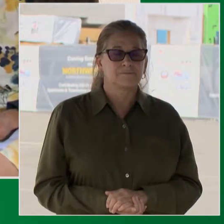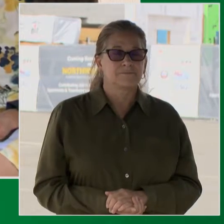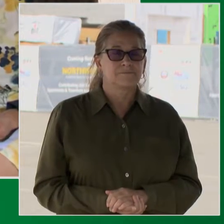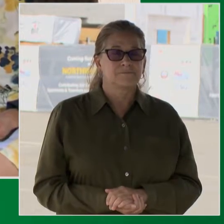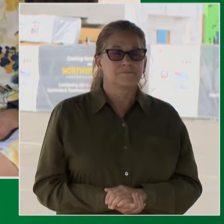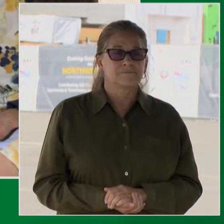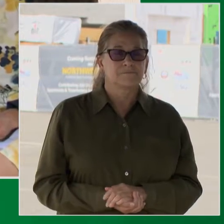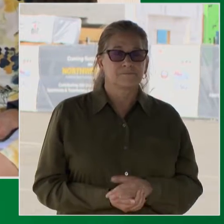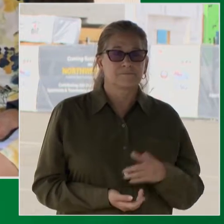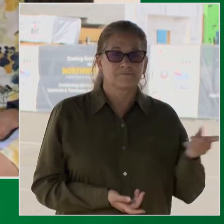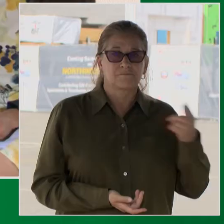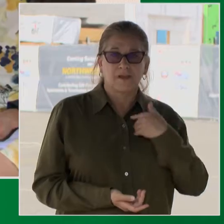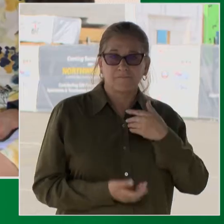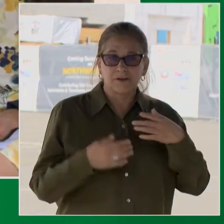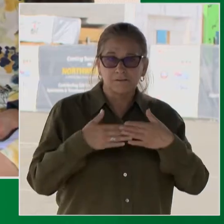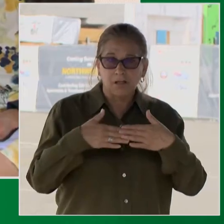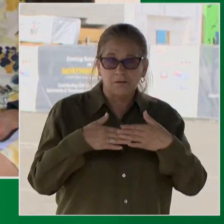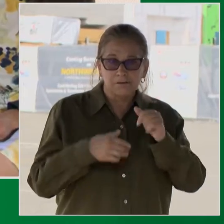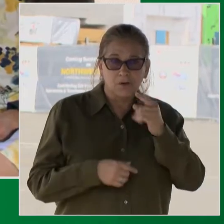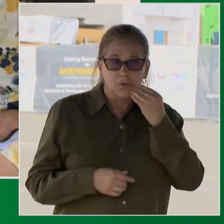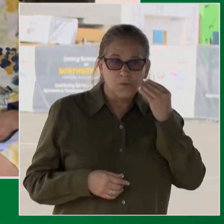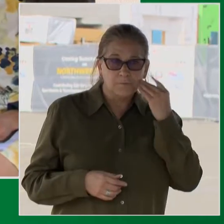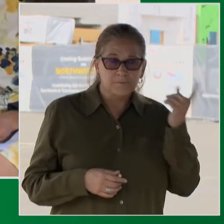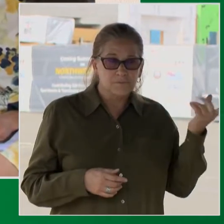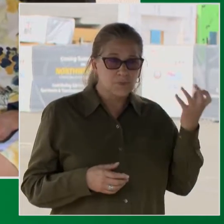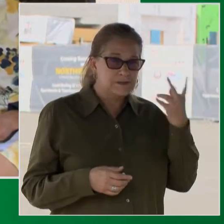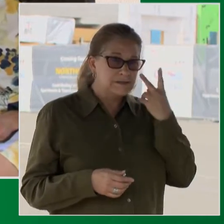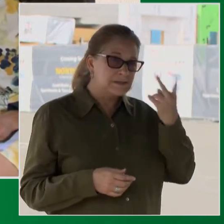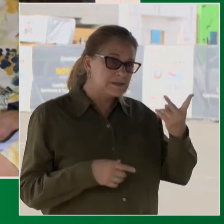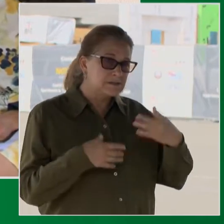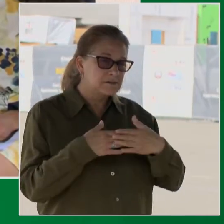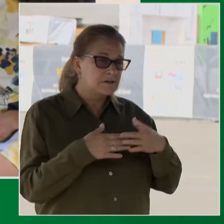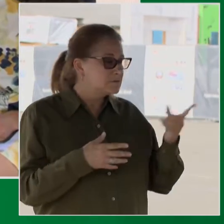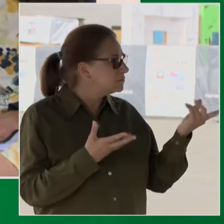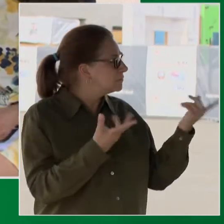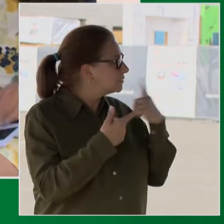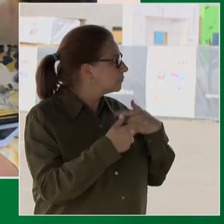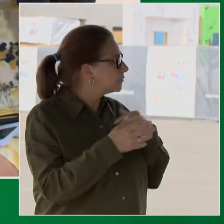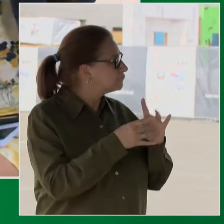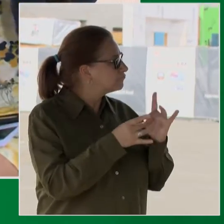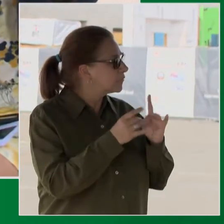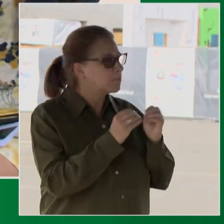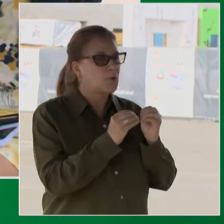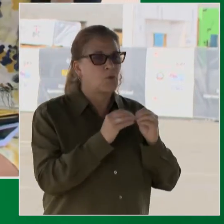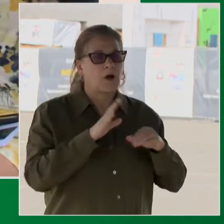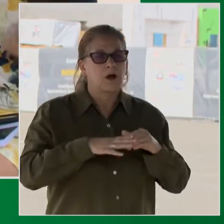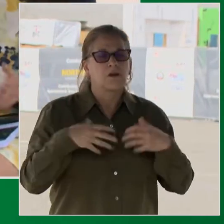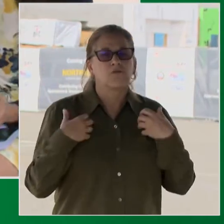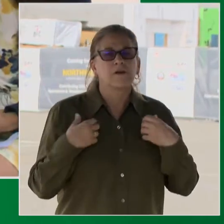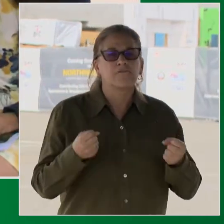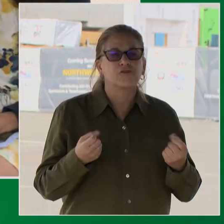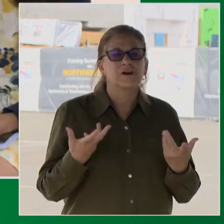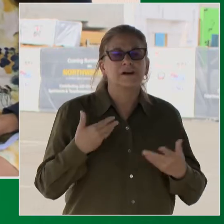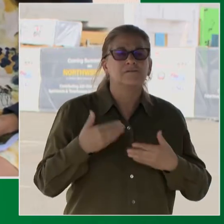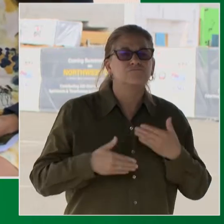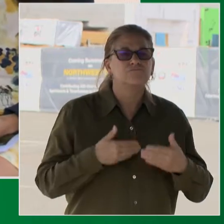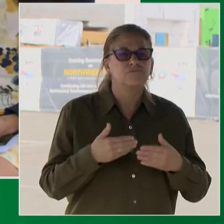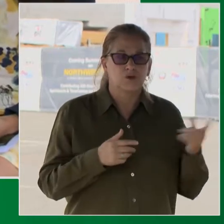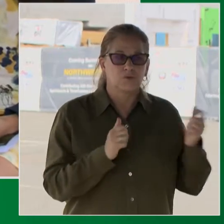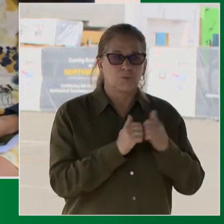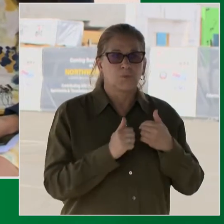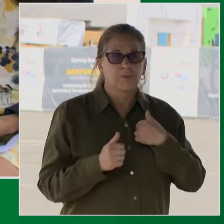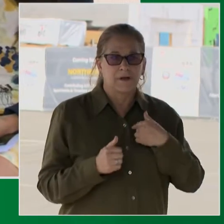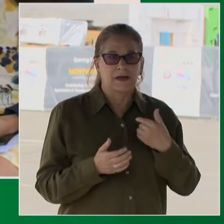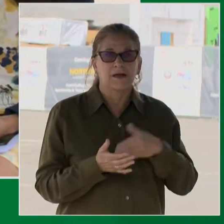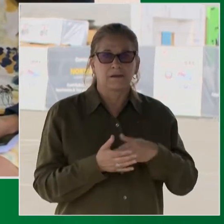in the DMPED budget on economic recovery. Did I get that right? Great. And then in the coming weeks, we'll talk about economic recovery, but